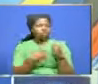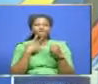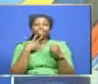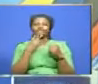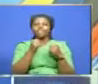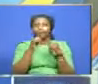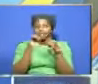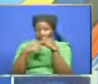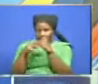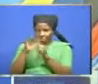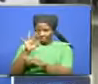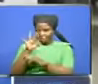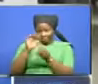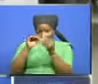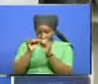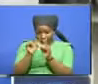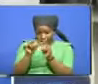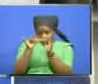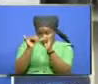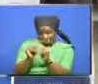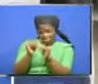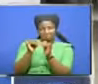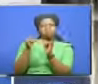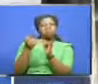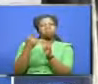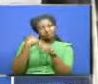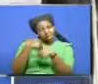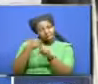7,593. The latest figures bring to